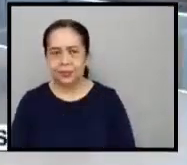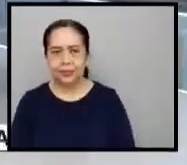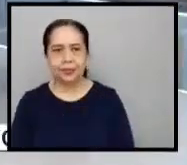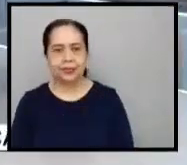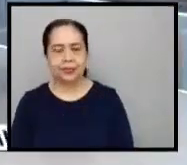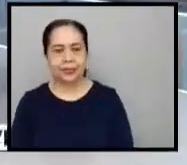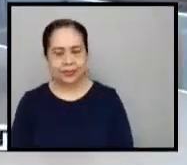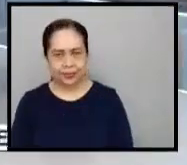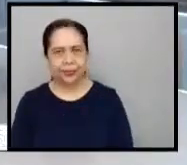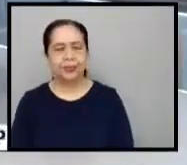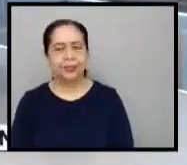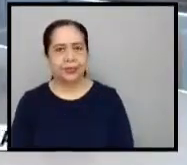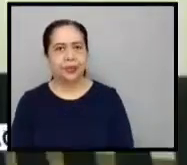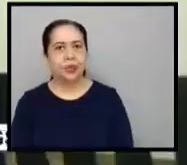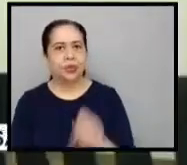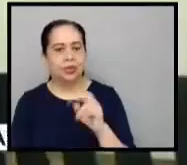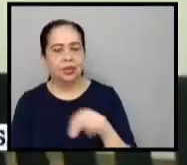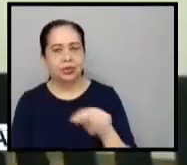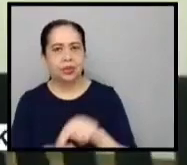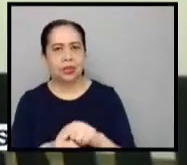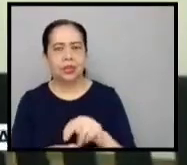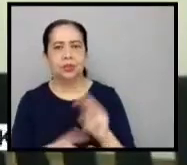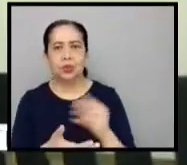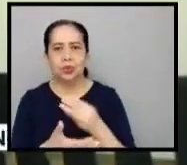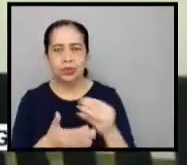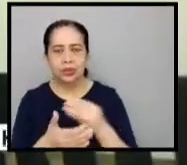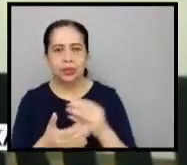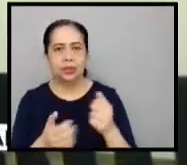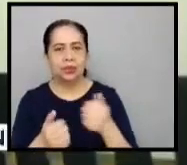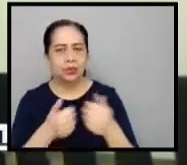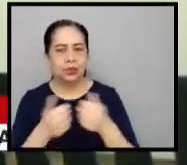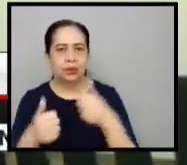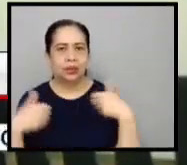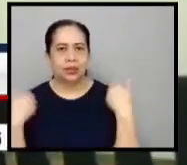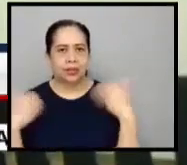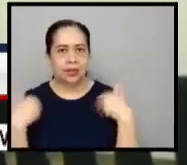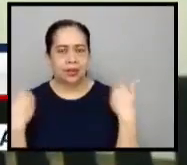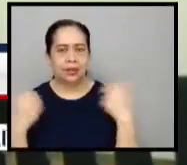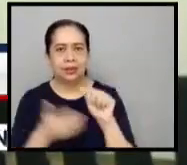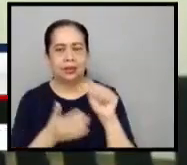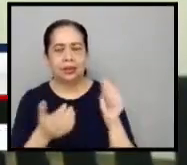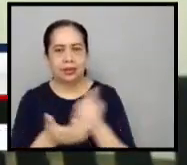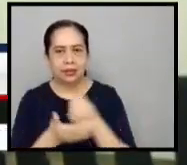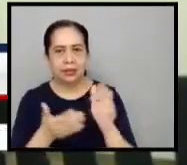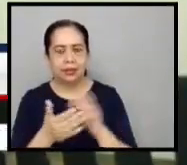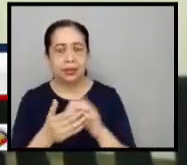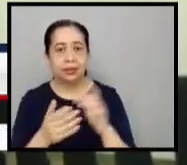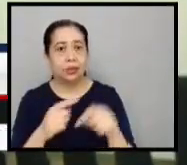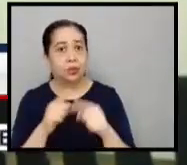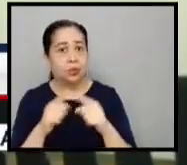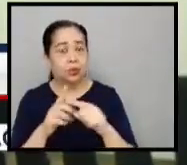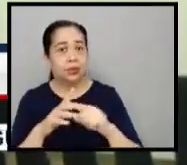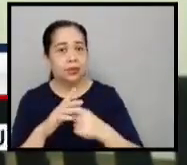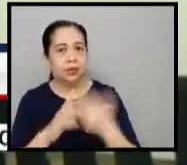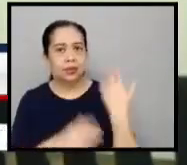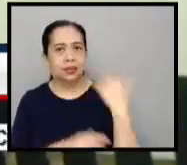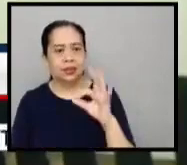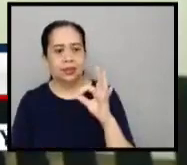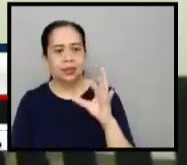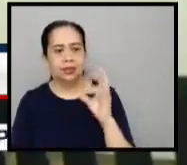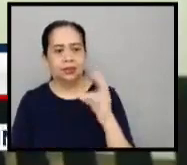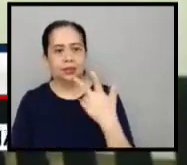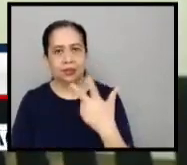Opo. So, ang National Music Competitions for Young Artists, or NAMCIA, was formally organized in 1973